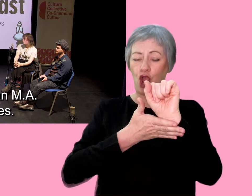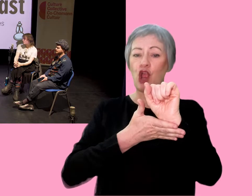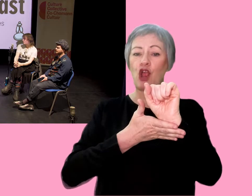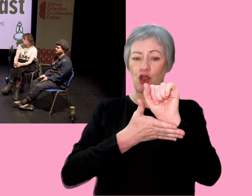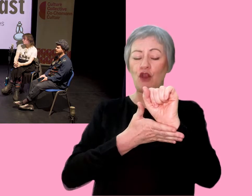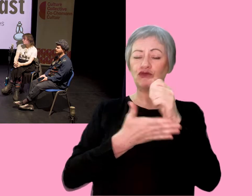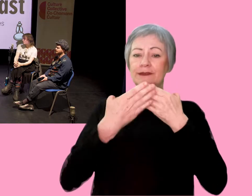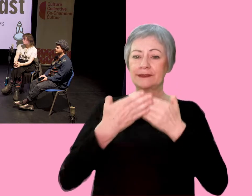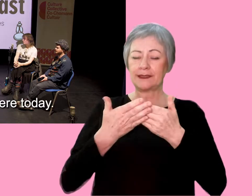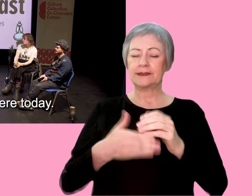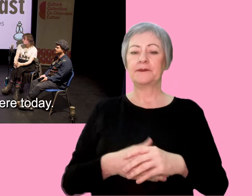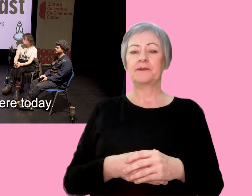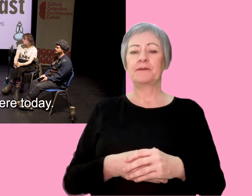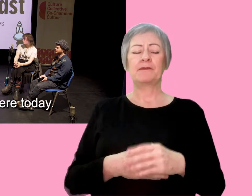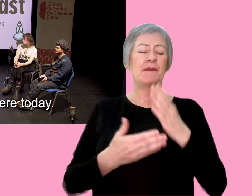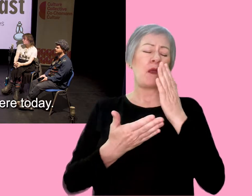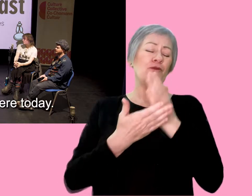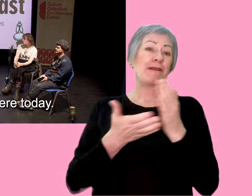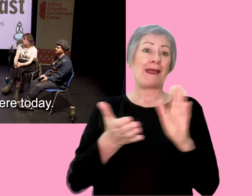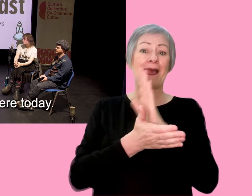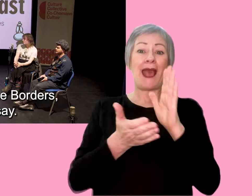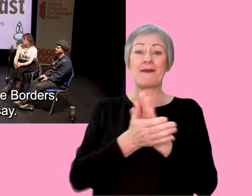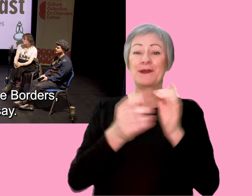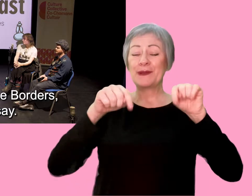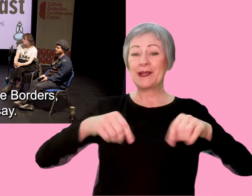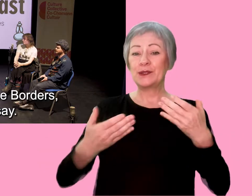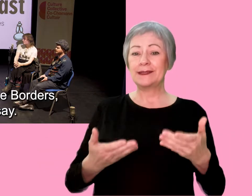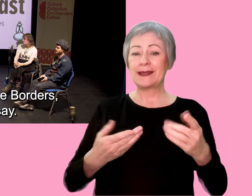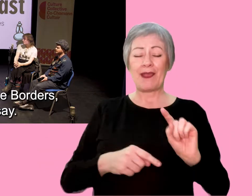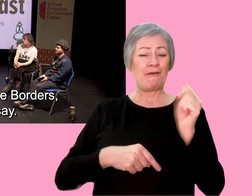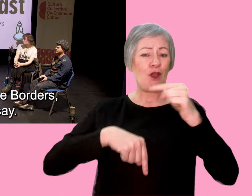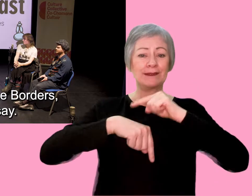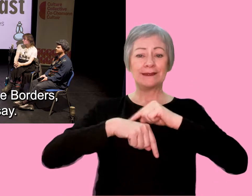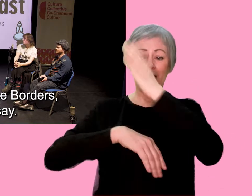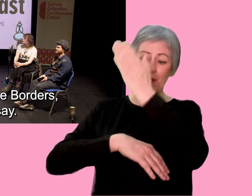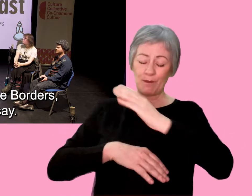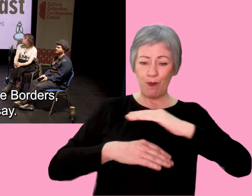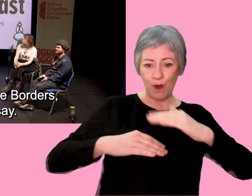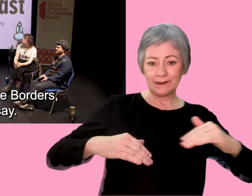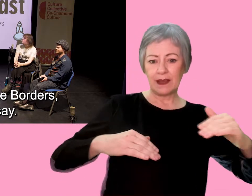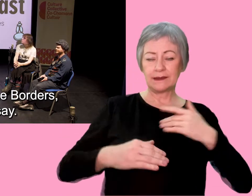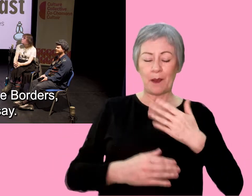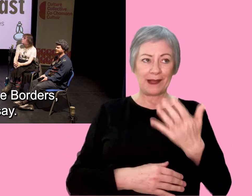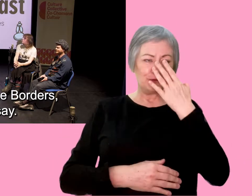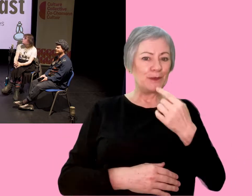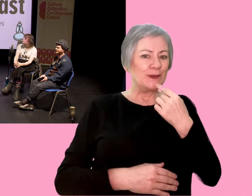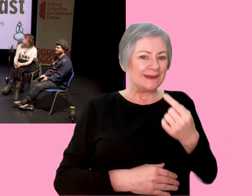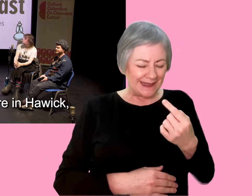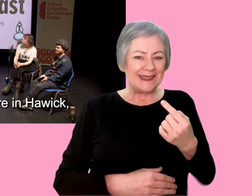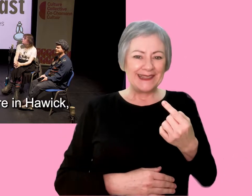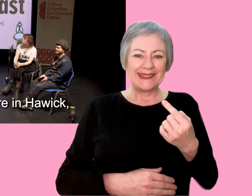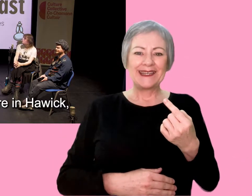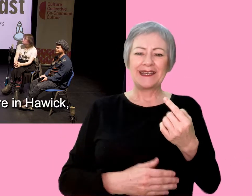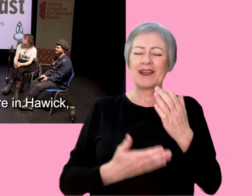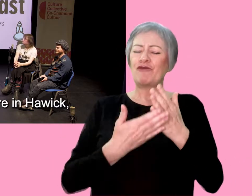studies. I'm really happy to be here today. This is my first time in the borders, I'm ashamed to say.